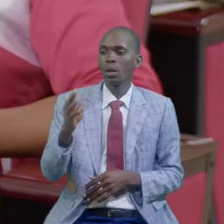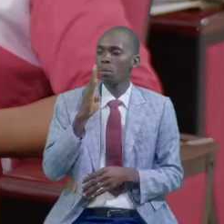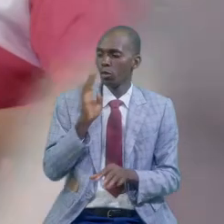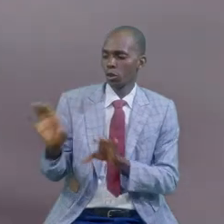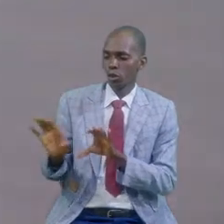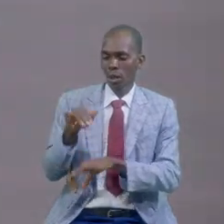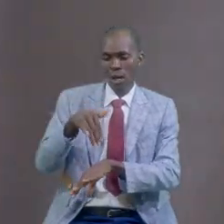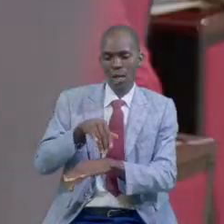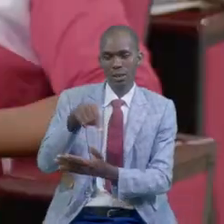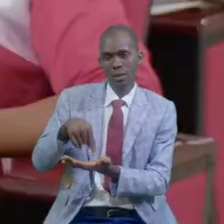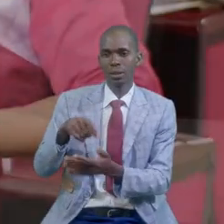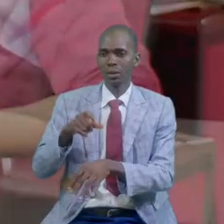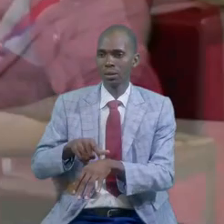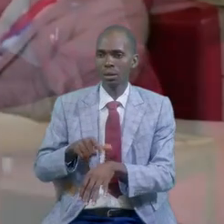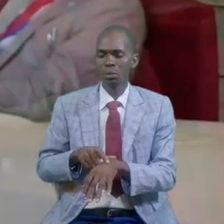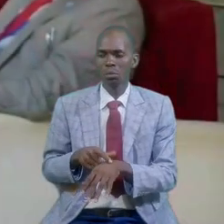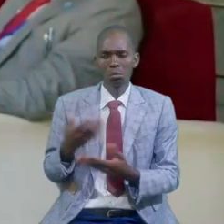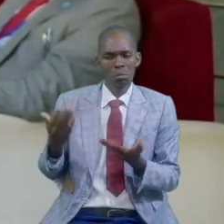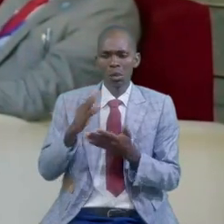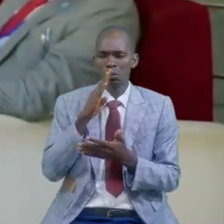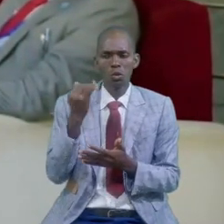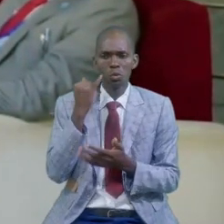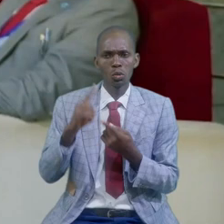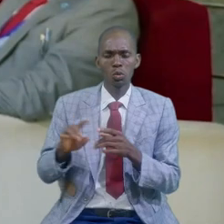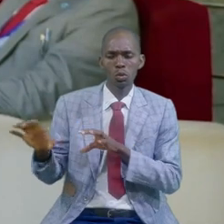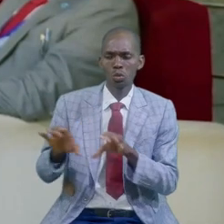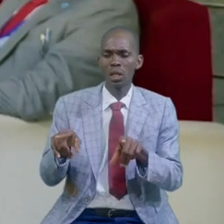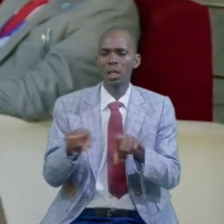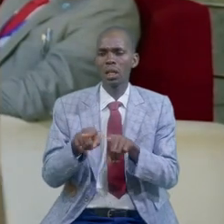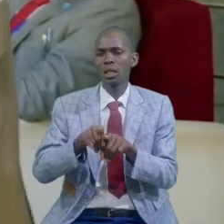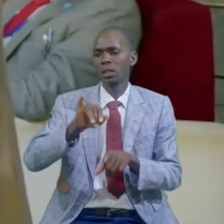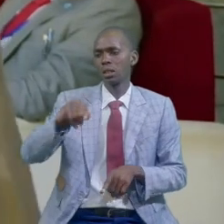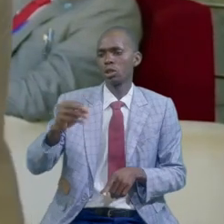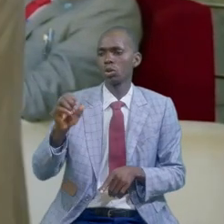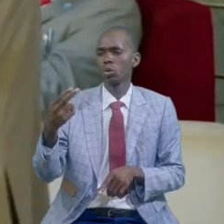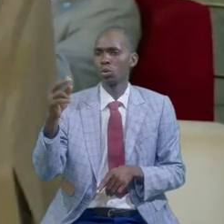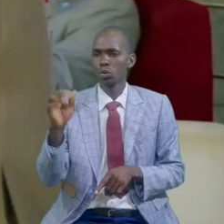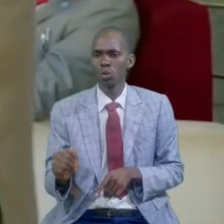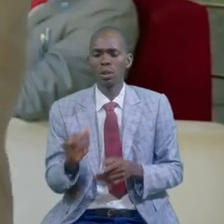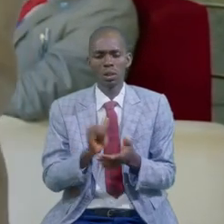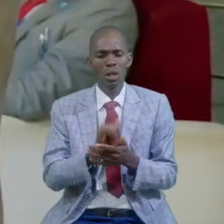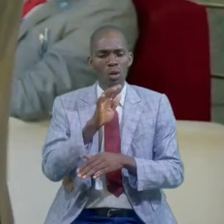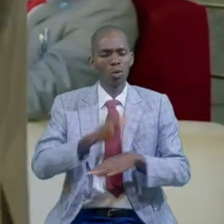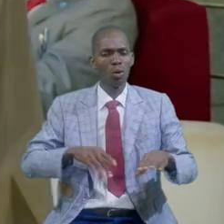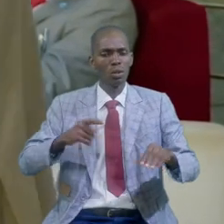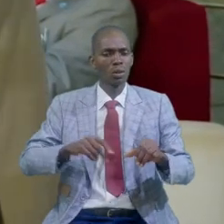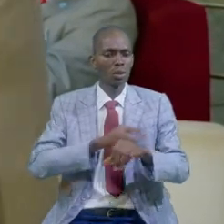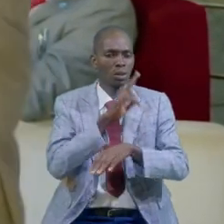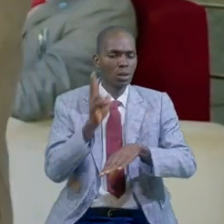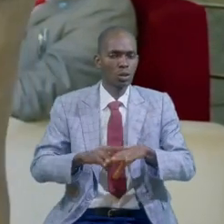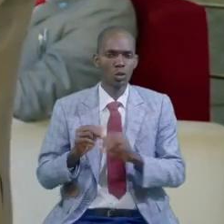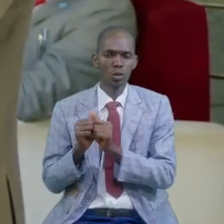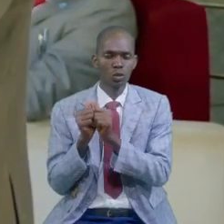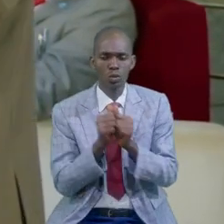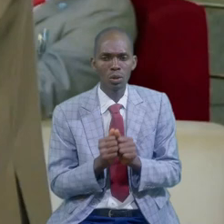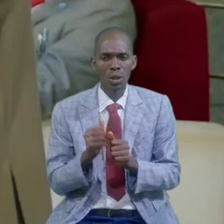like, you know, Joshua, who called the nation together, one side here, one side there, and he read the word of God to